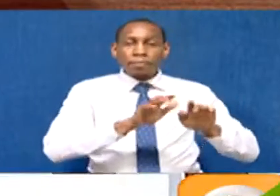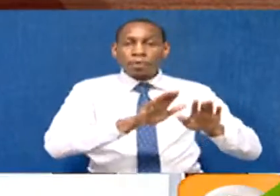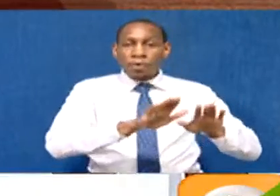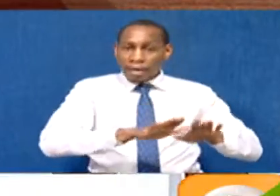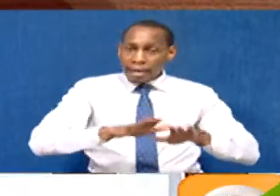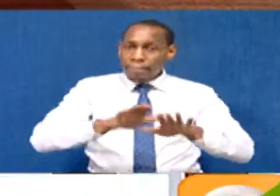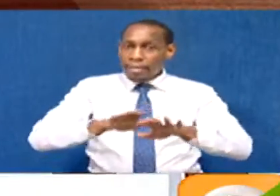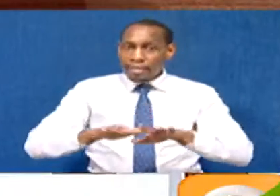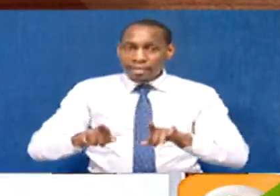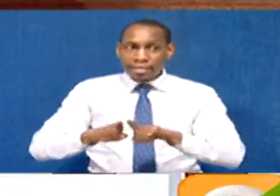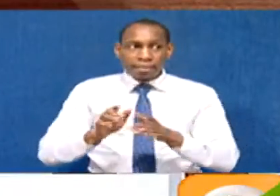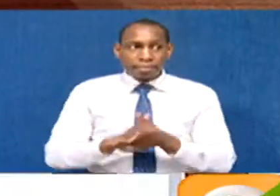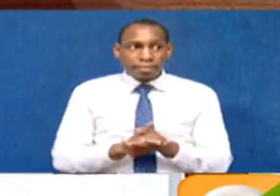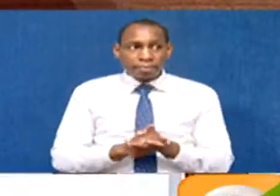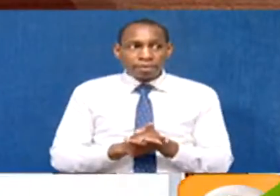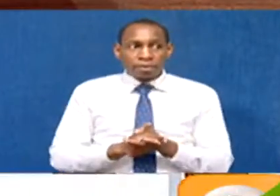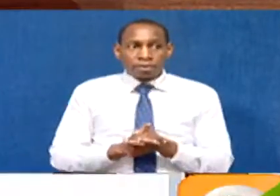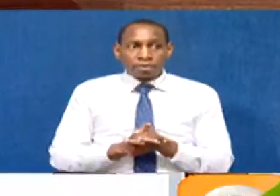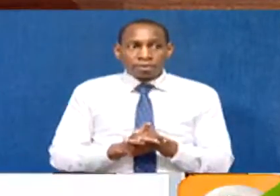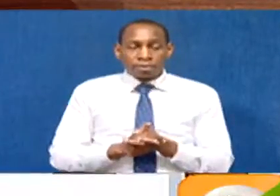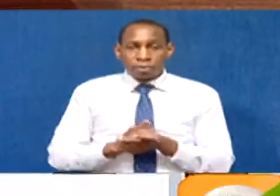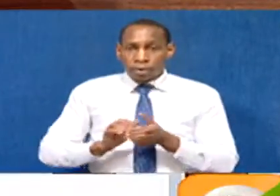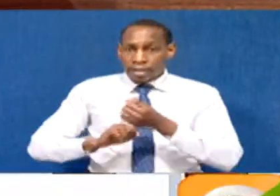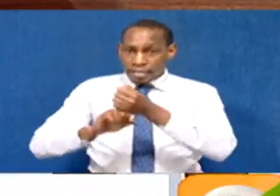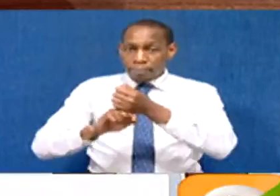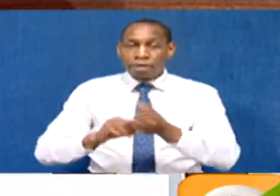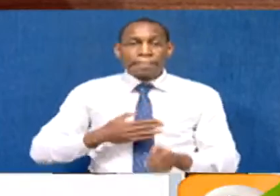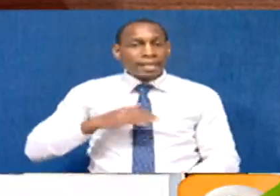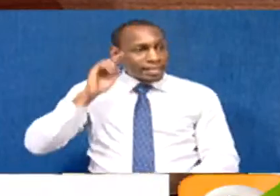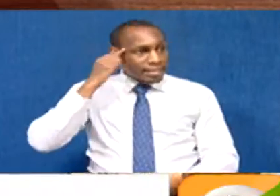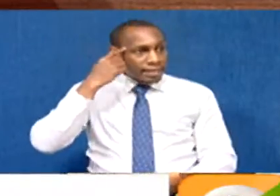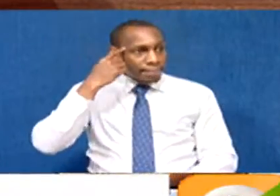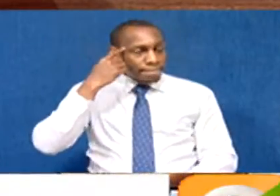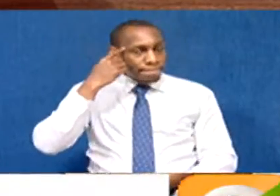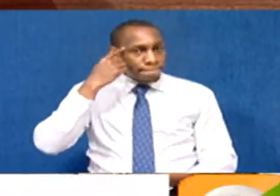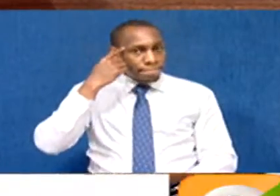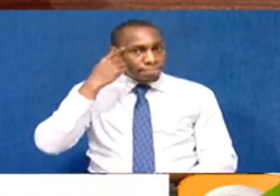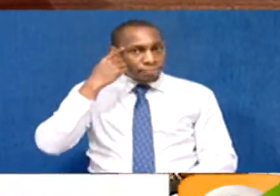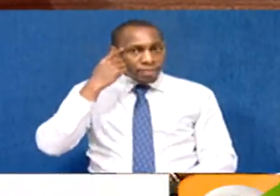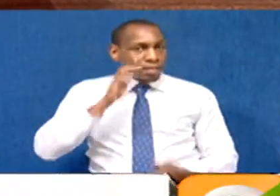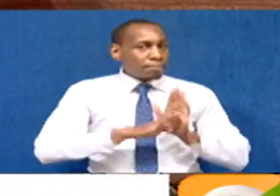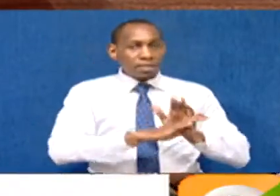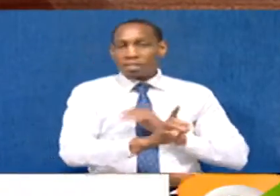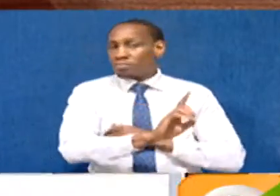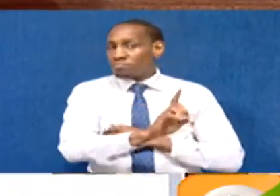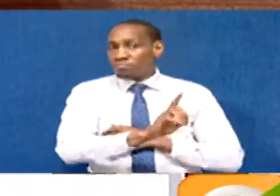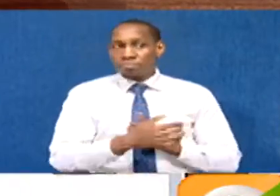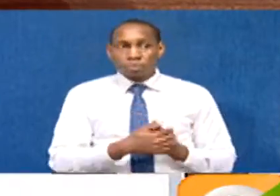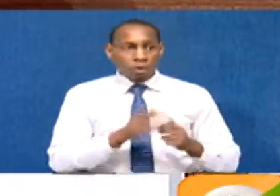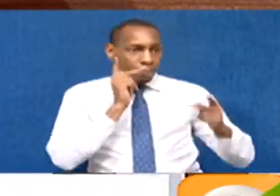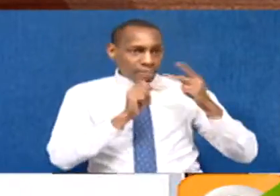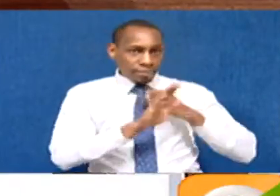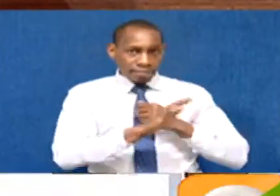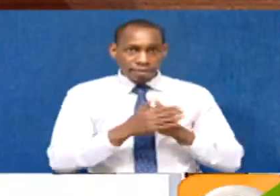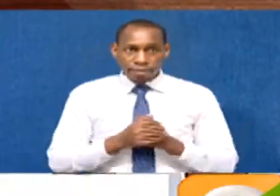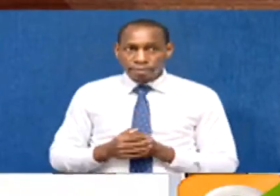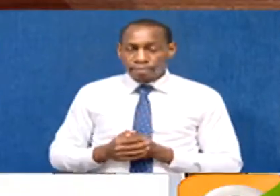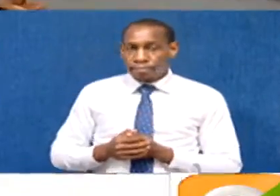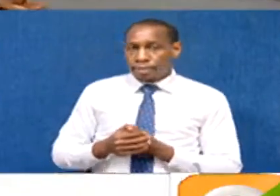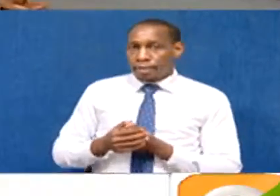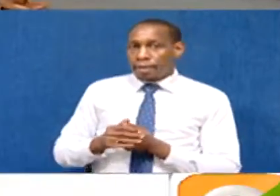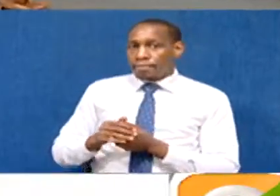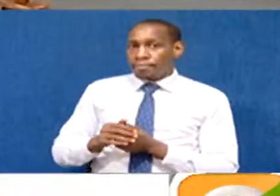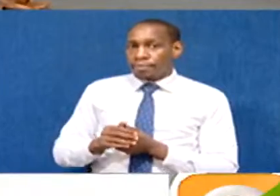campaigned for it and they ascribed to it. So I think I don't see betrayal in that context. Mm-hmm. And to